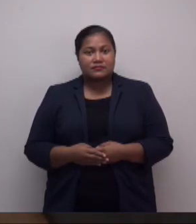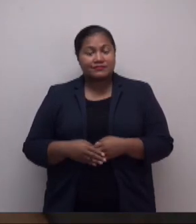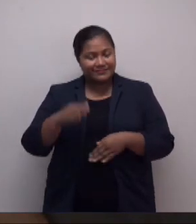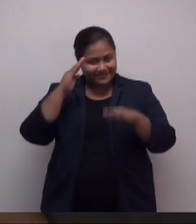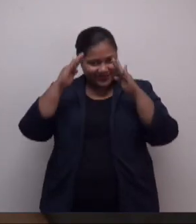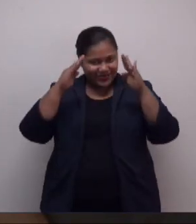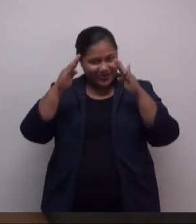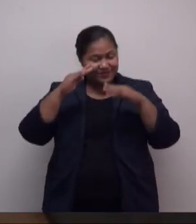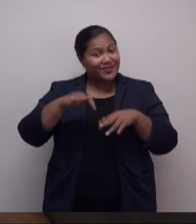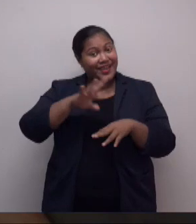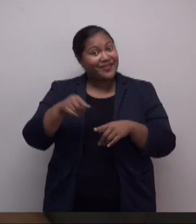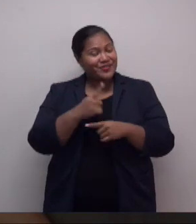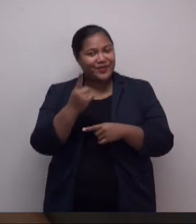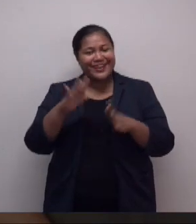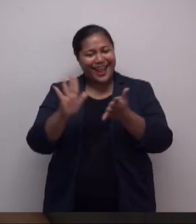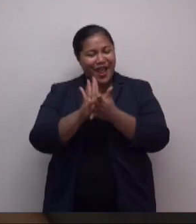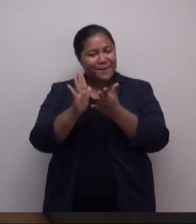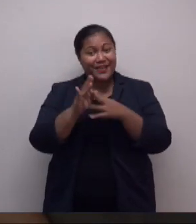Bulavinaka, everyone, and happy Fiji Day.